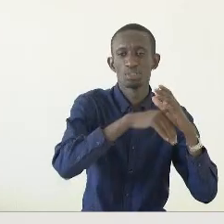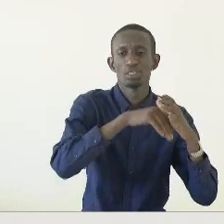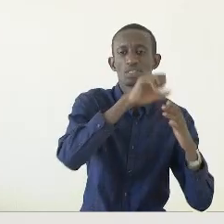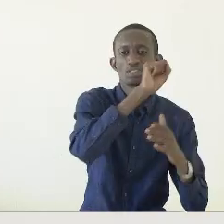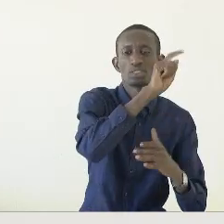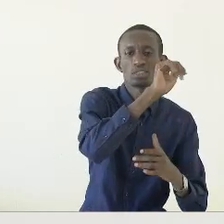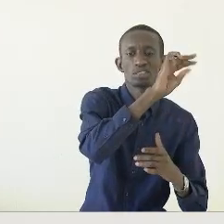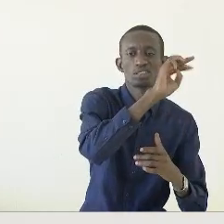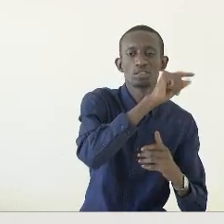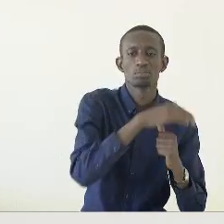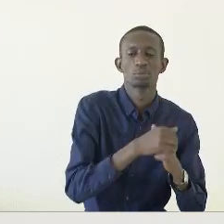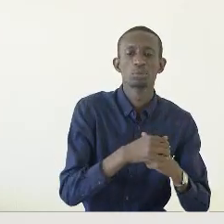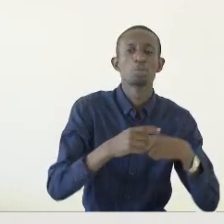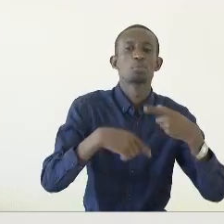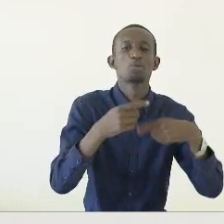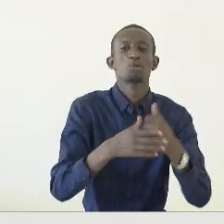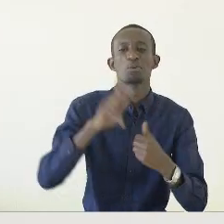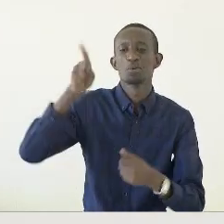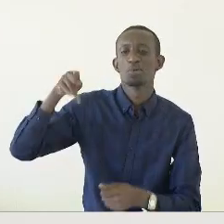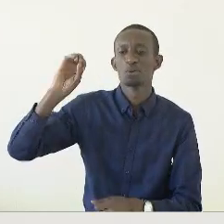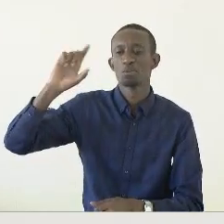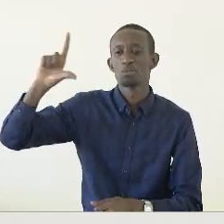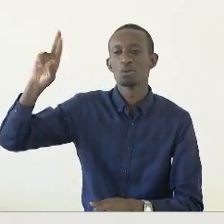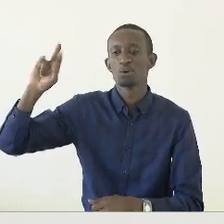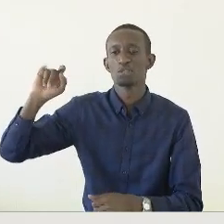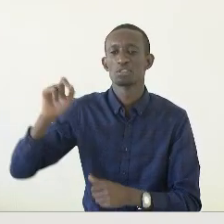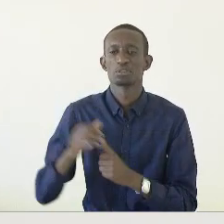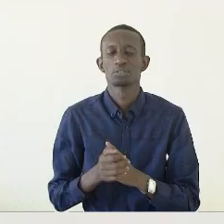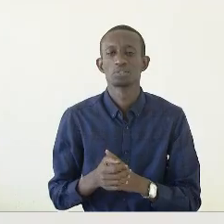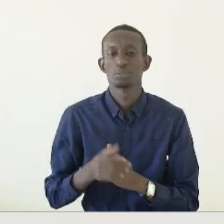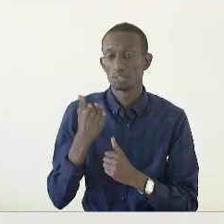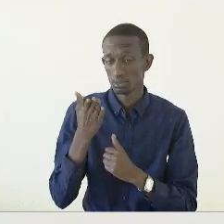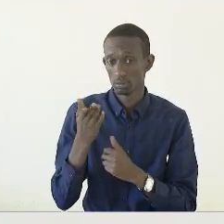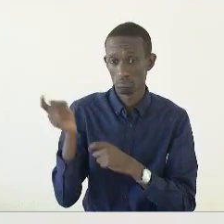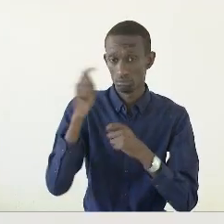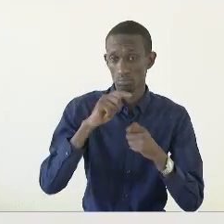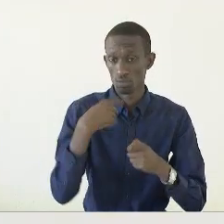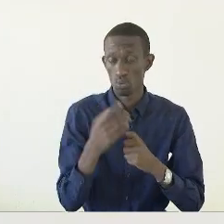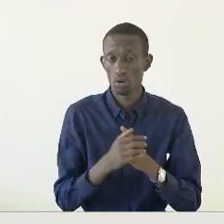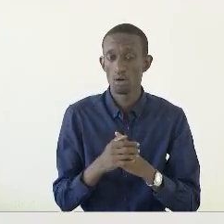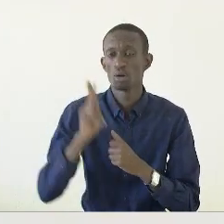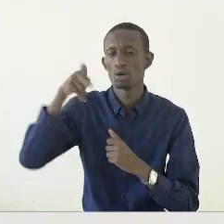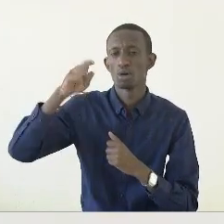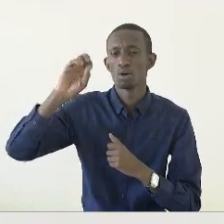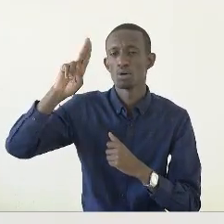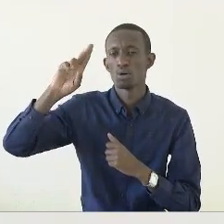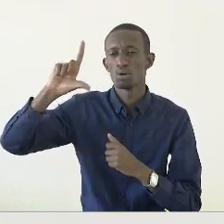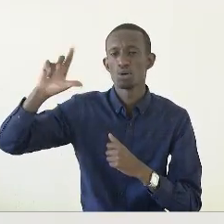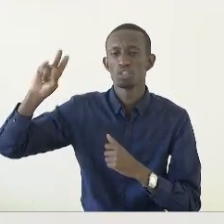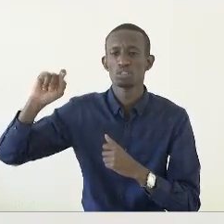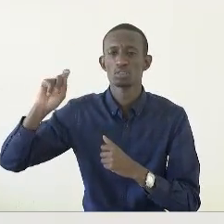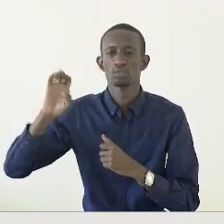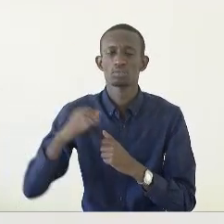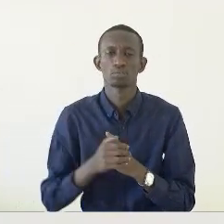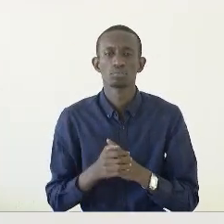by the process of pollination, and this is done by pollinators, birds, insects, and so